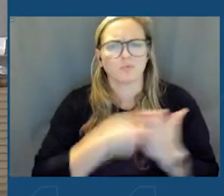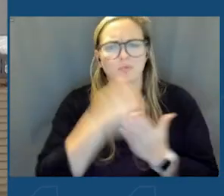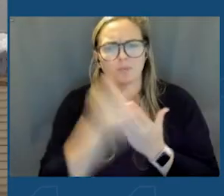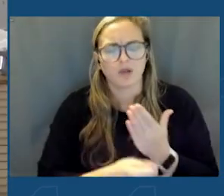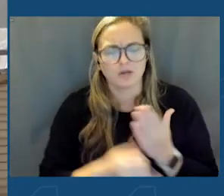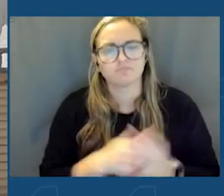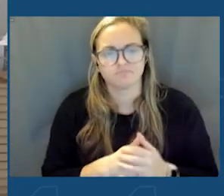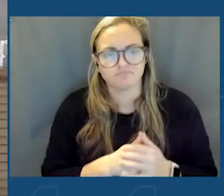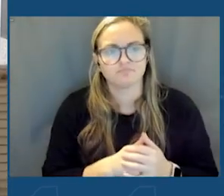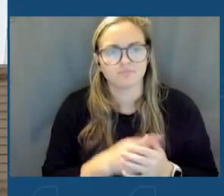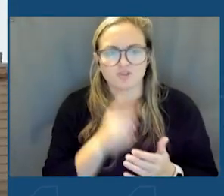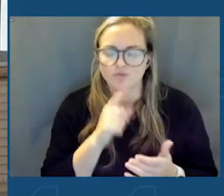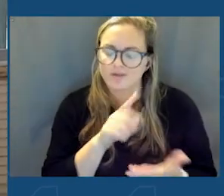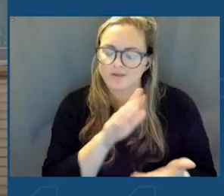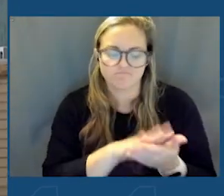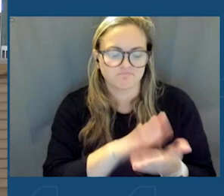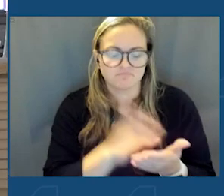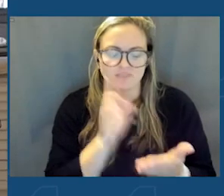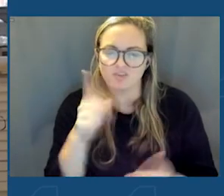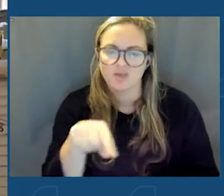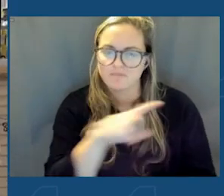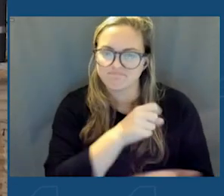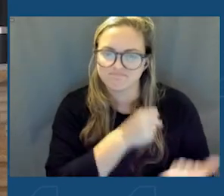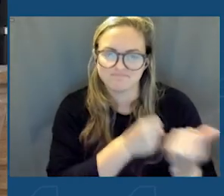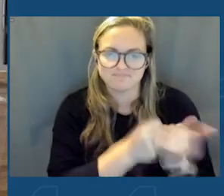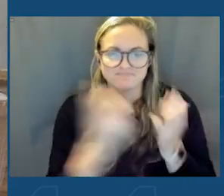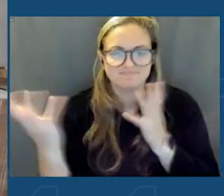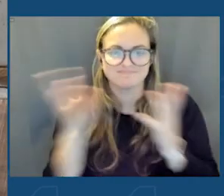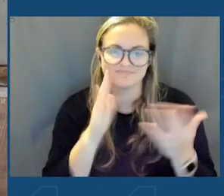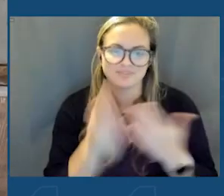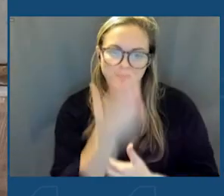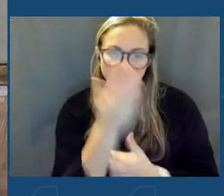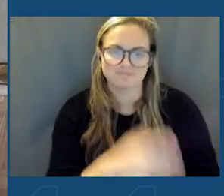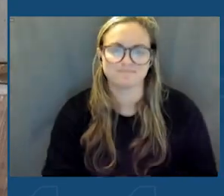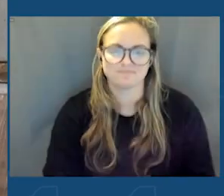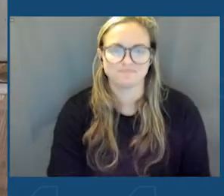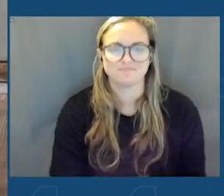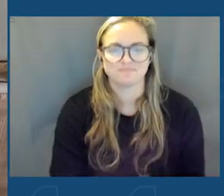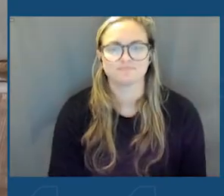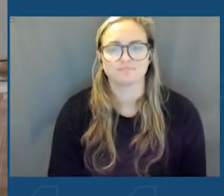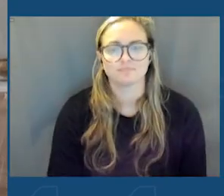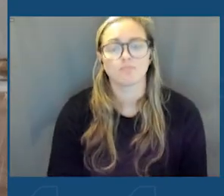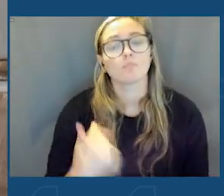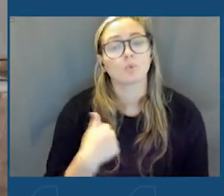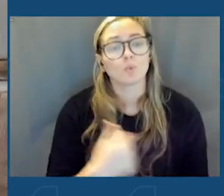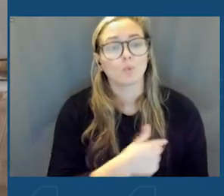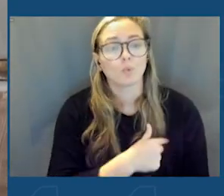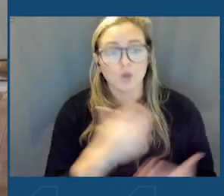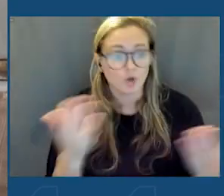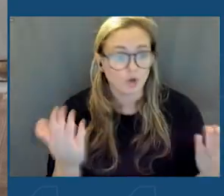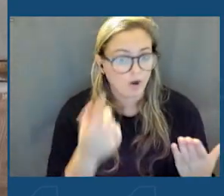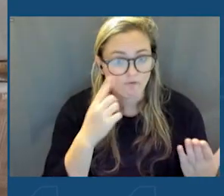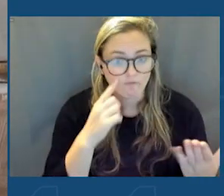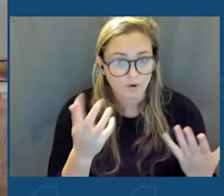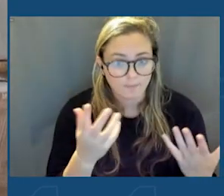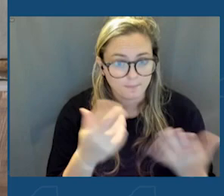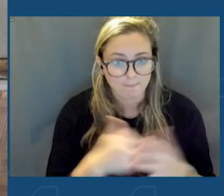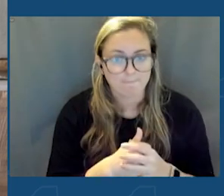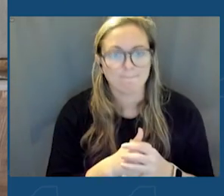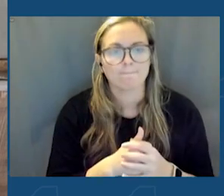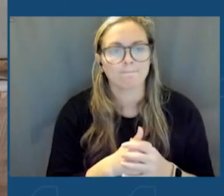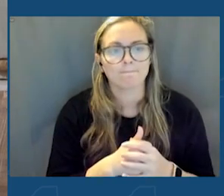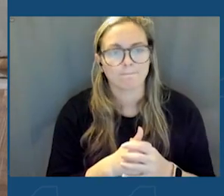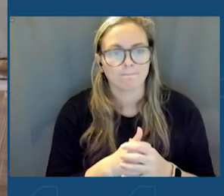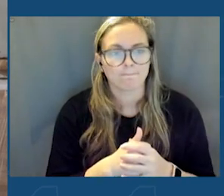really put our hands together for them this morning. We are here for what we